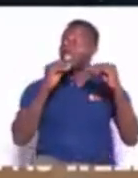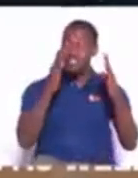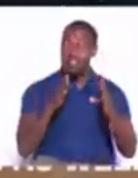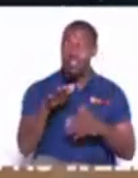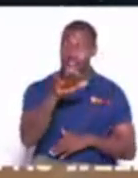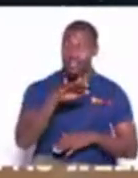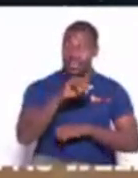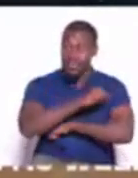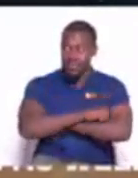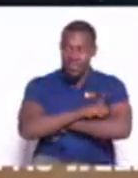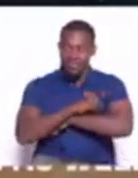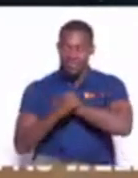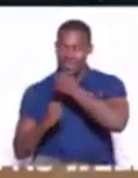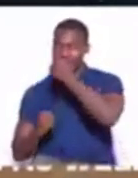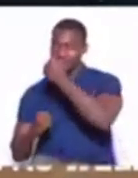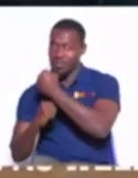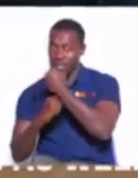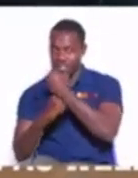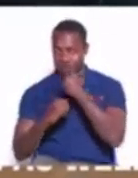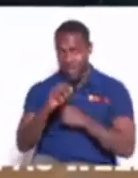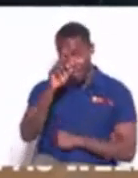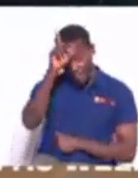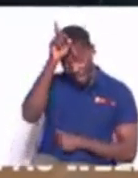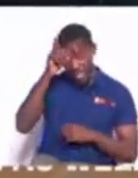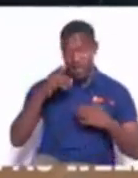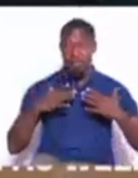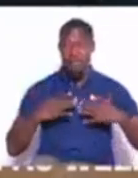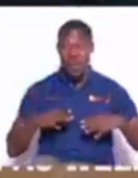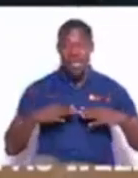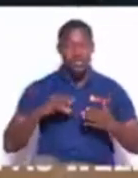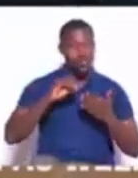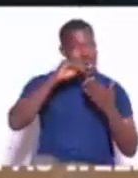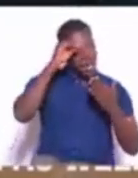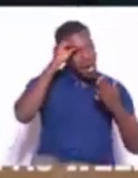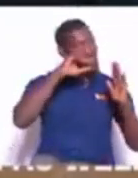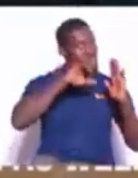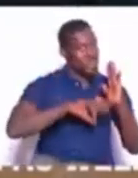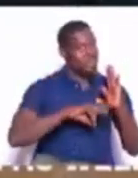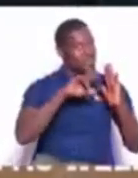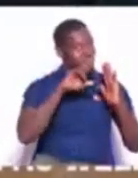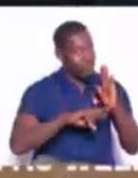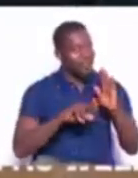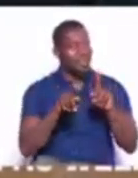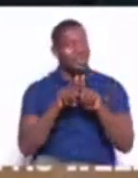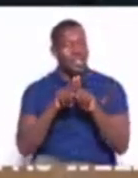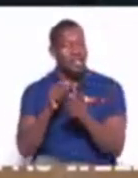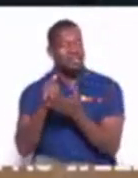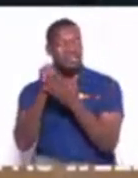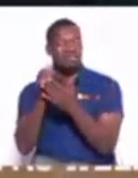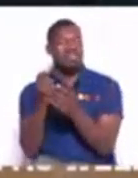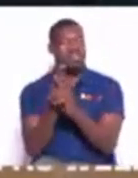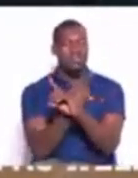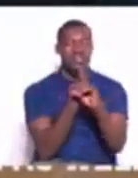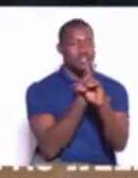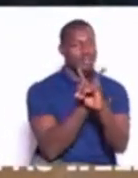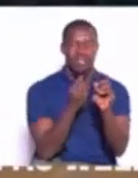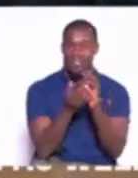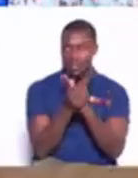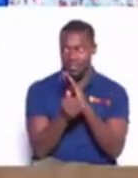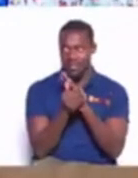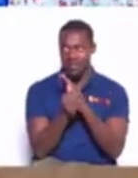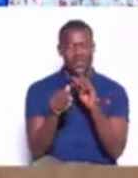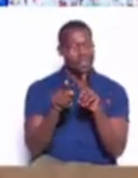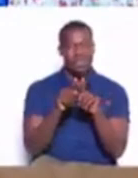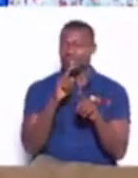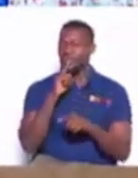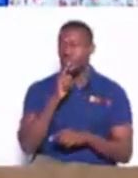are helping the villagers to learn to read and helping them with many other skills. I'm sure that many